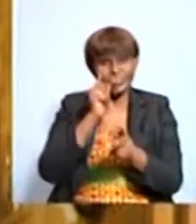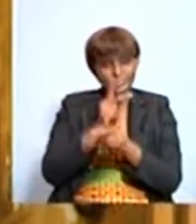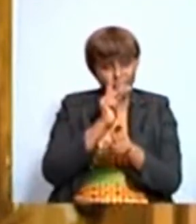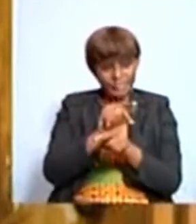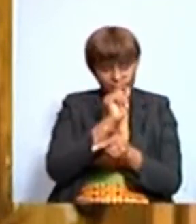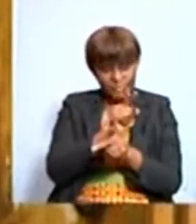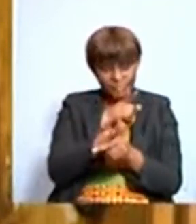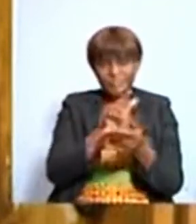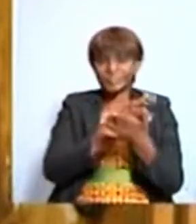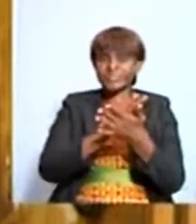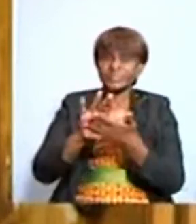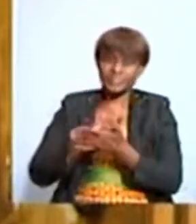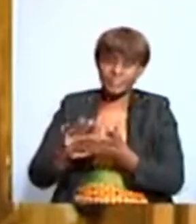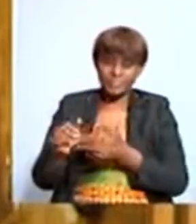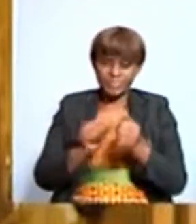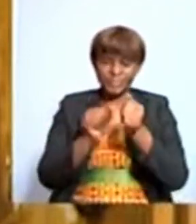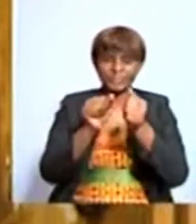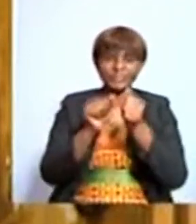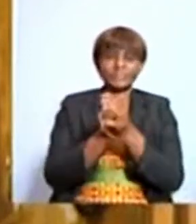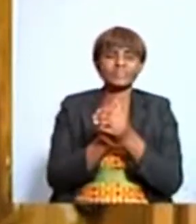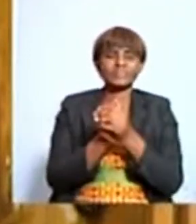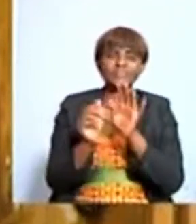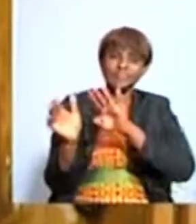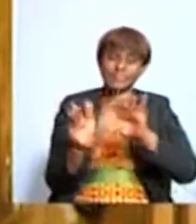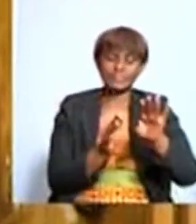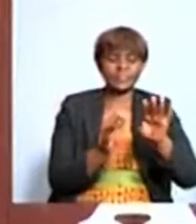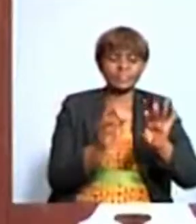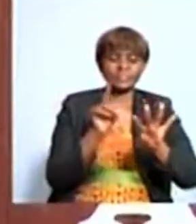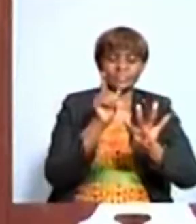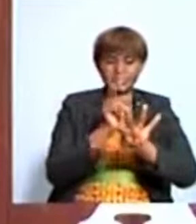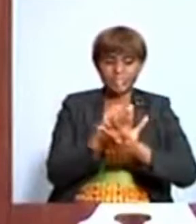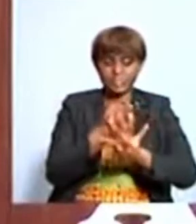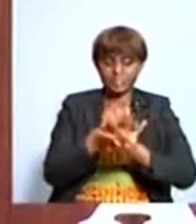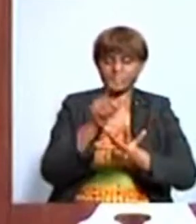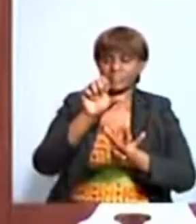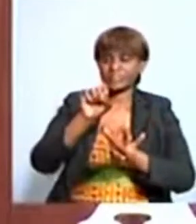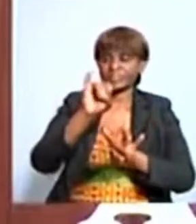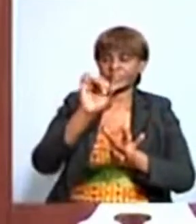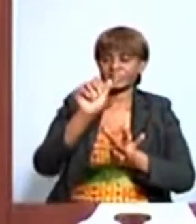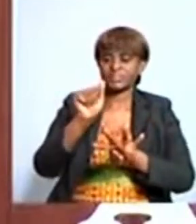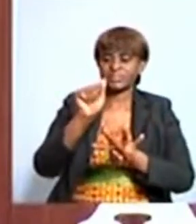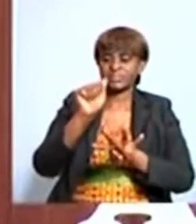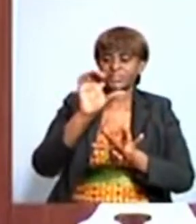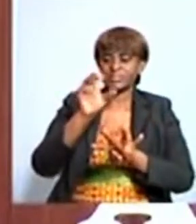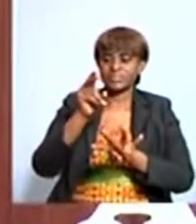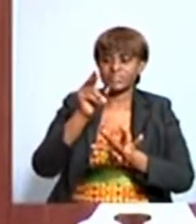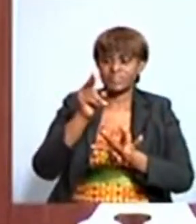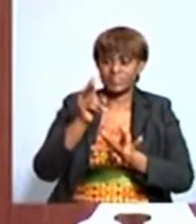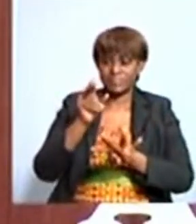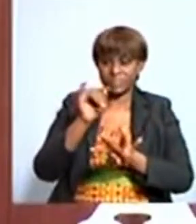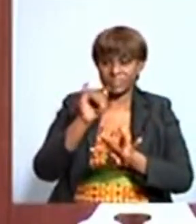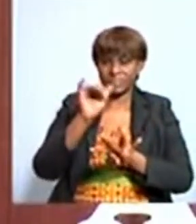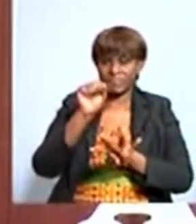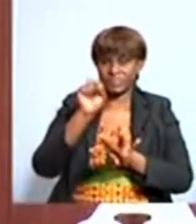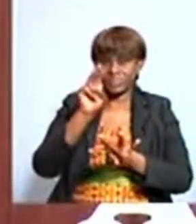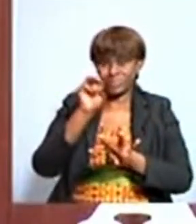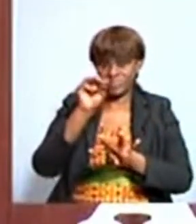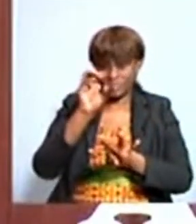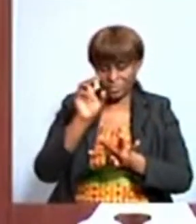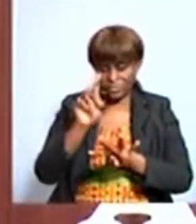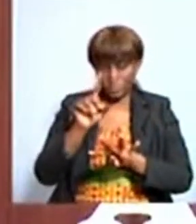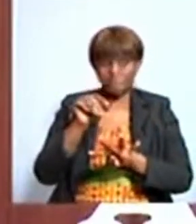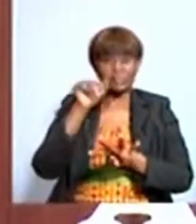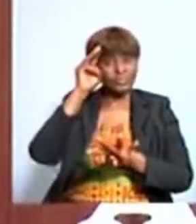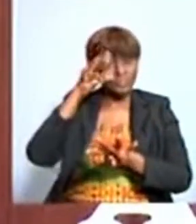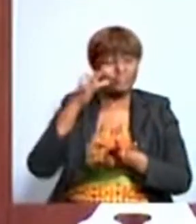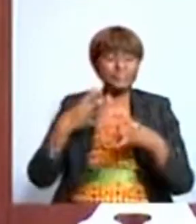the sewerage system. Mr. Siaji Sumo, who is a Lufwanyama Member of Parliament, posed the question to the Minister of Fisheries and